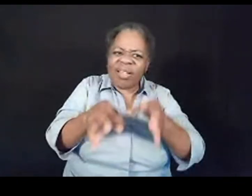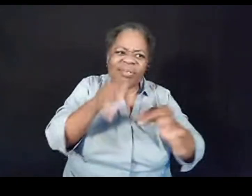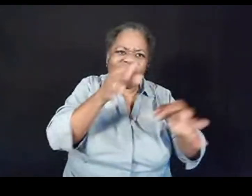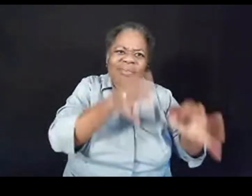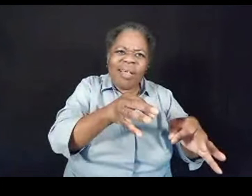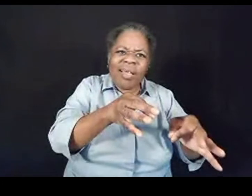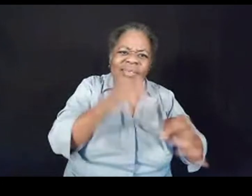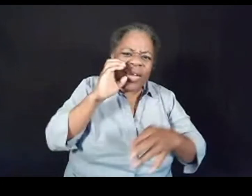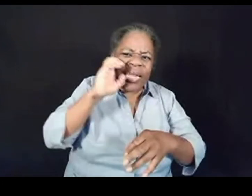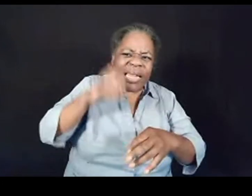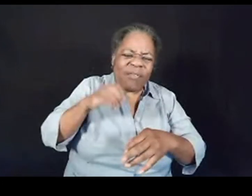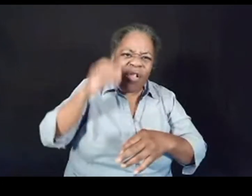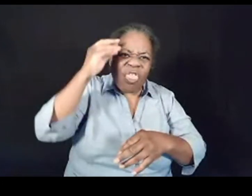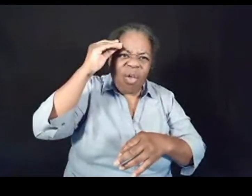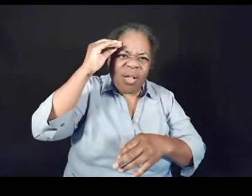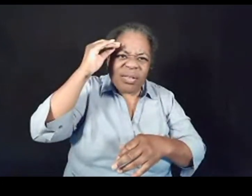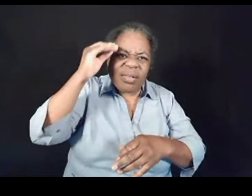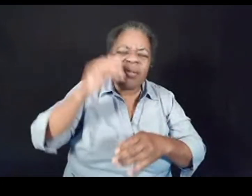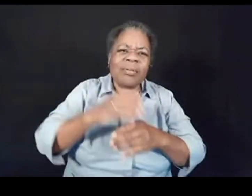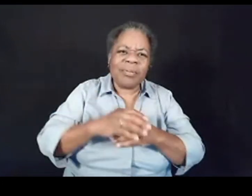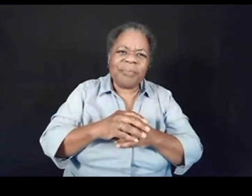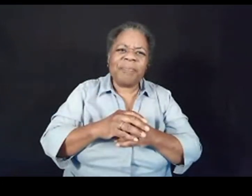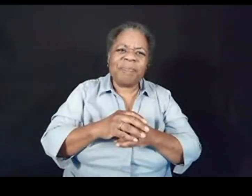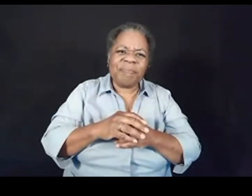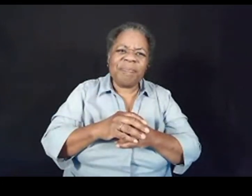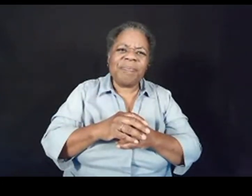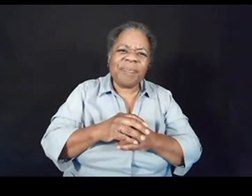thoughts? James asks.